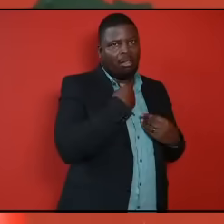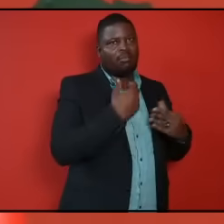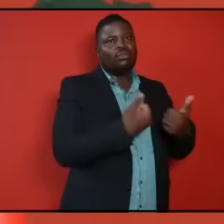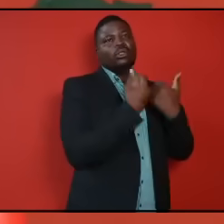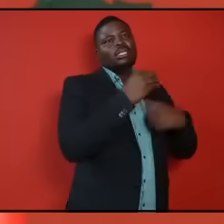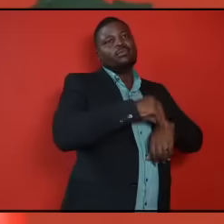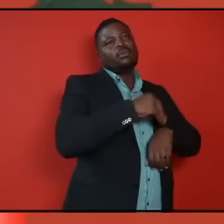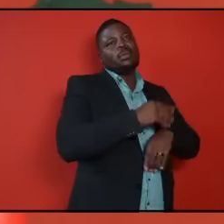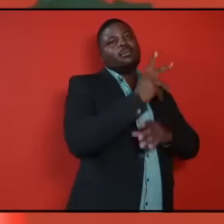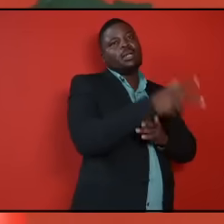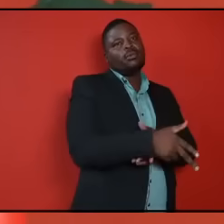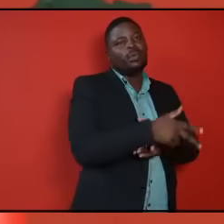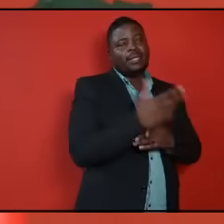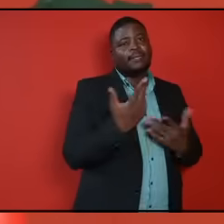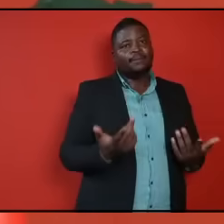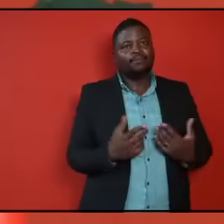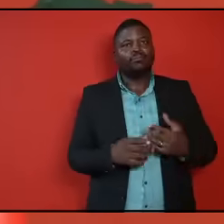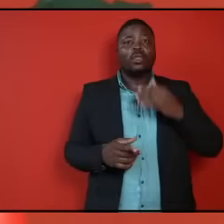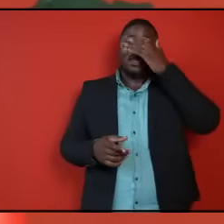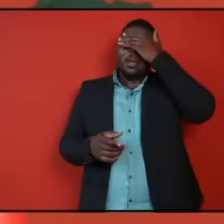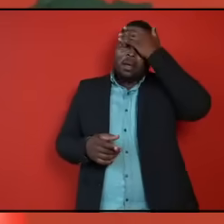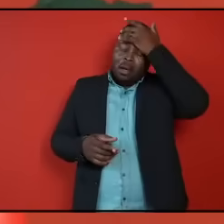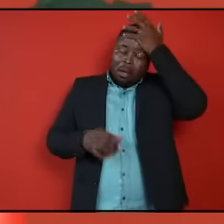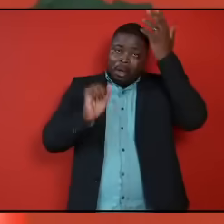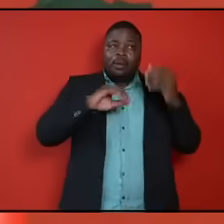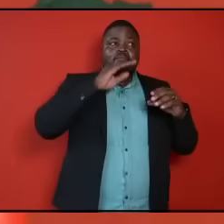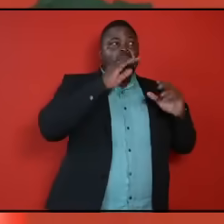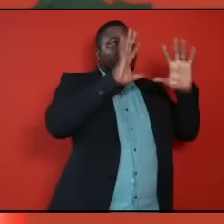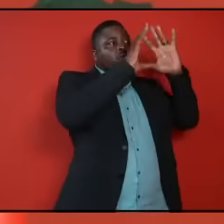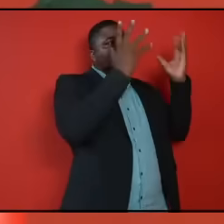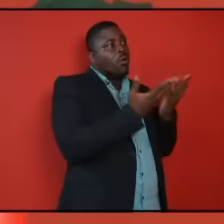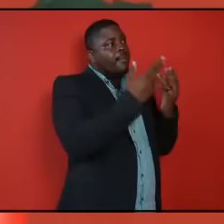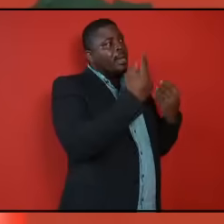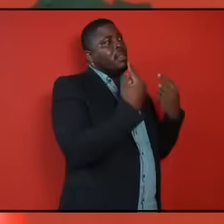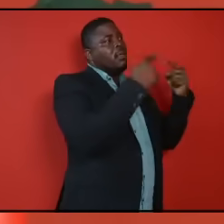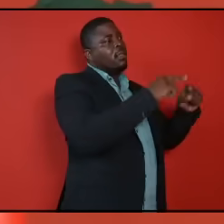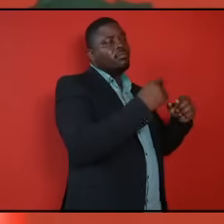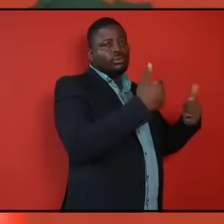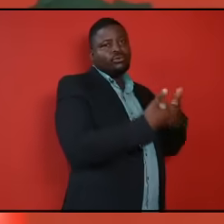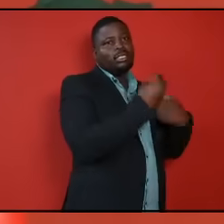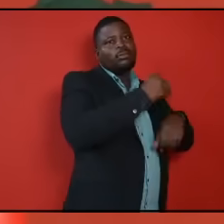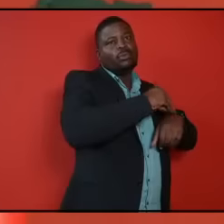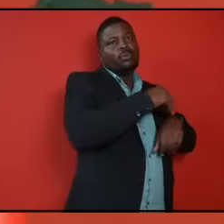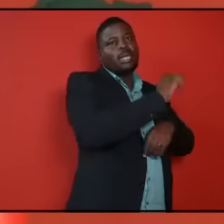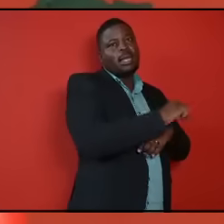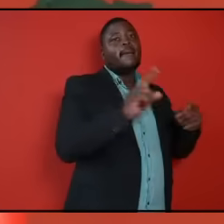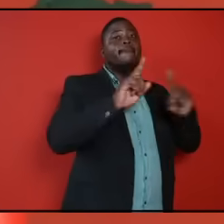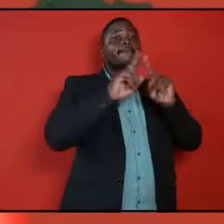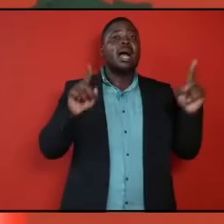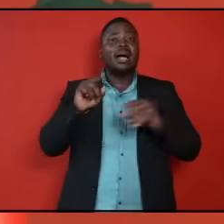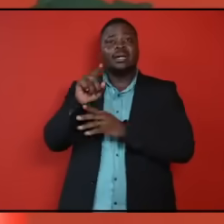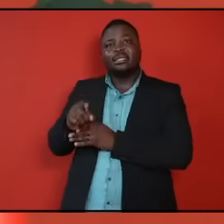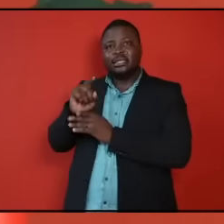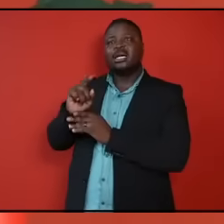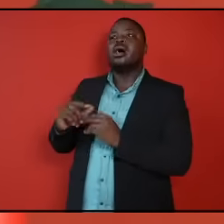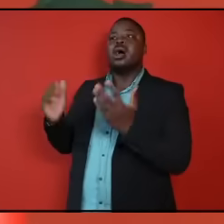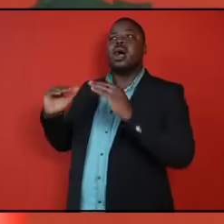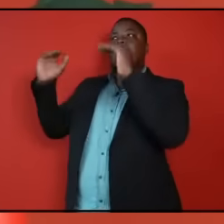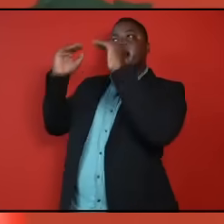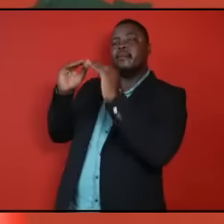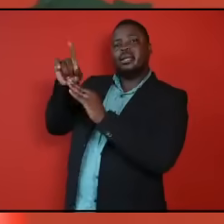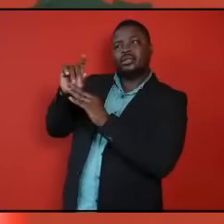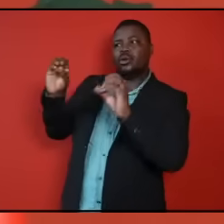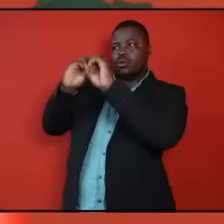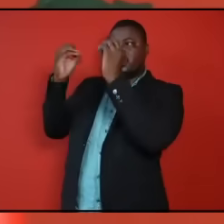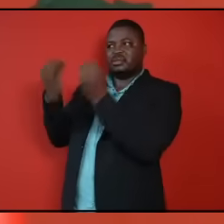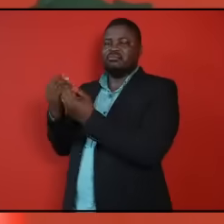simply for wanting to attend a global sporting event. Amnesty and human rights organizations have already raised alarm